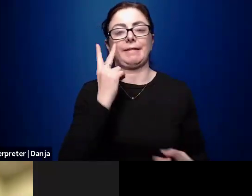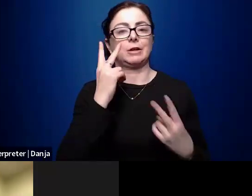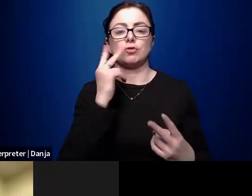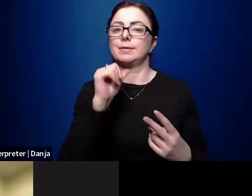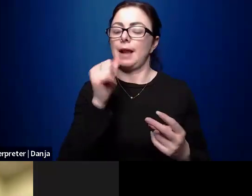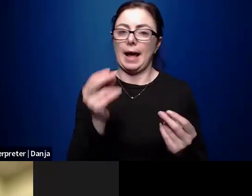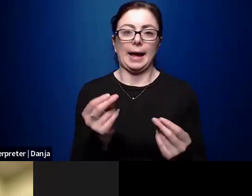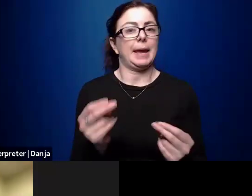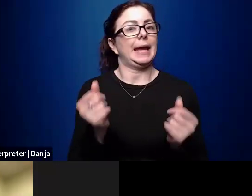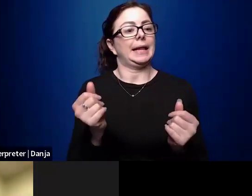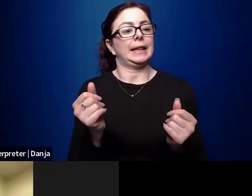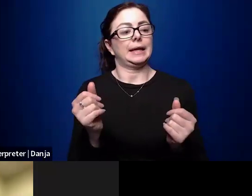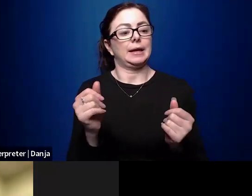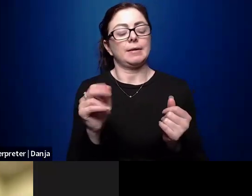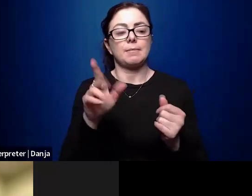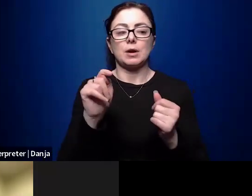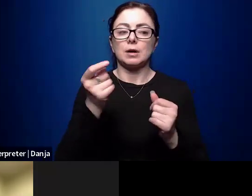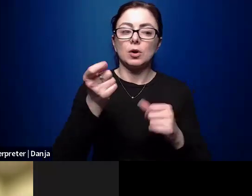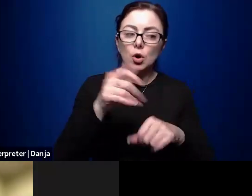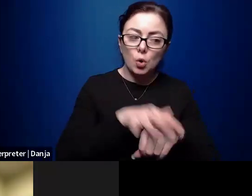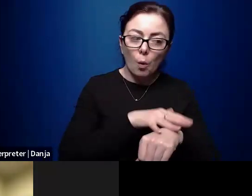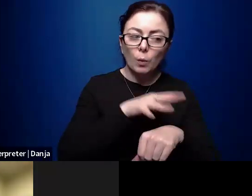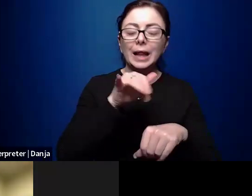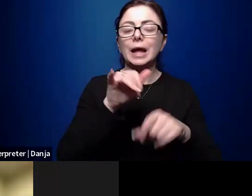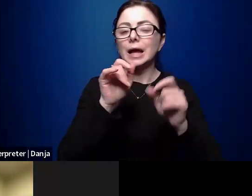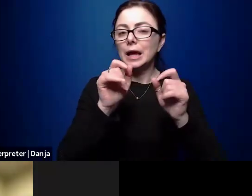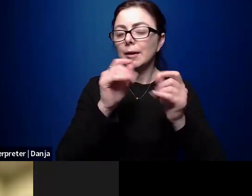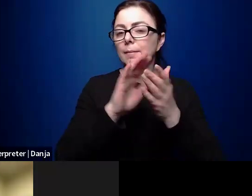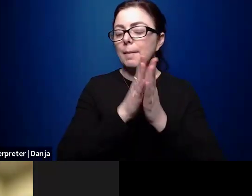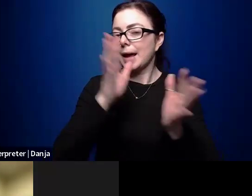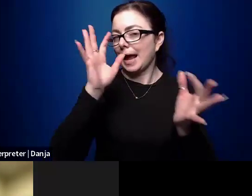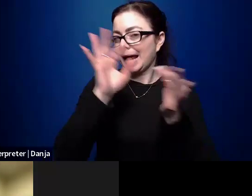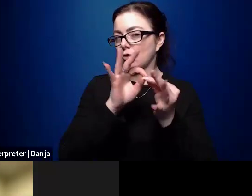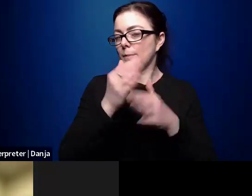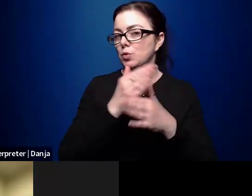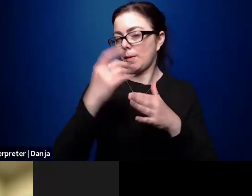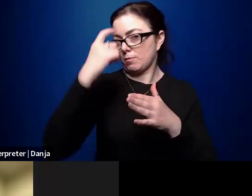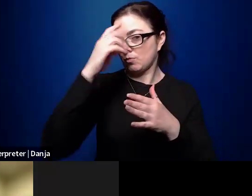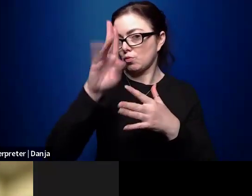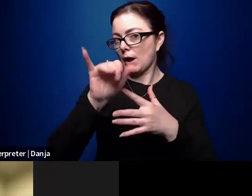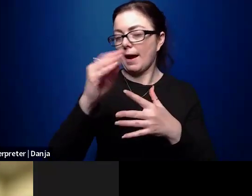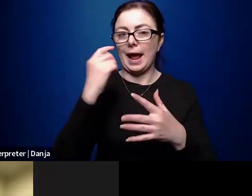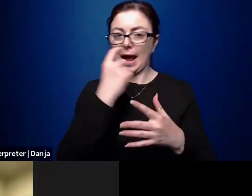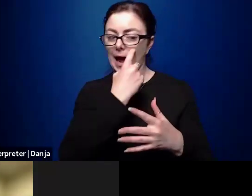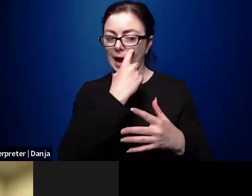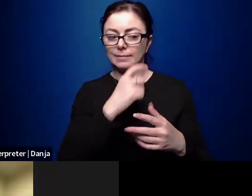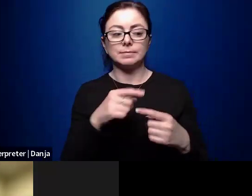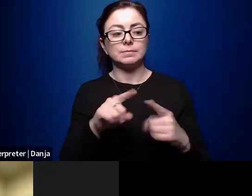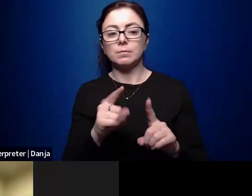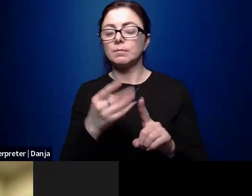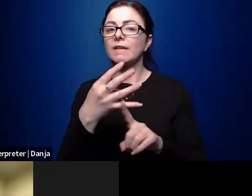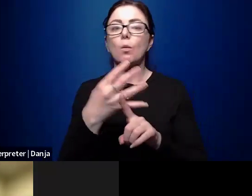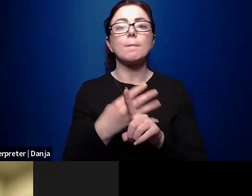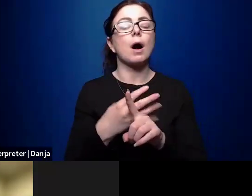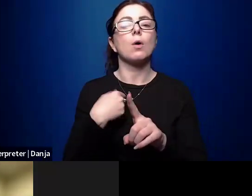slowly start to form a connection between his brain and the eye. Around 4 months old, while in the middle of a local grocery